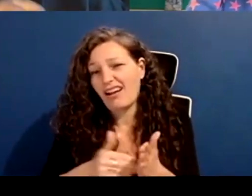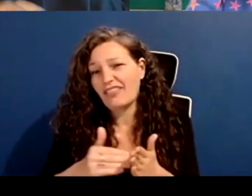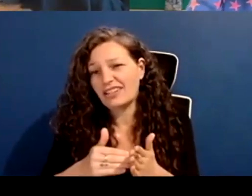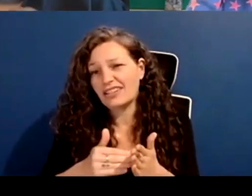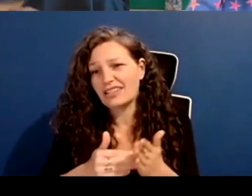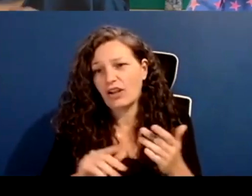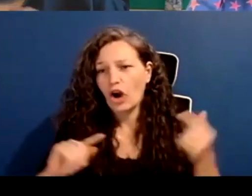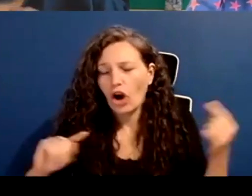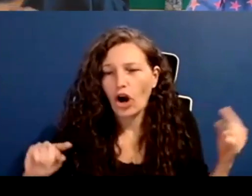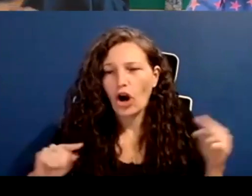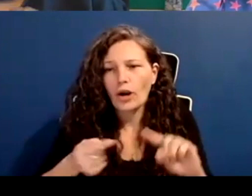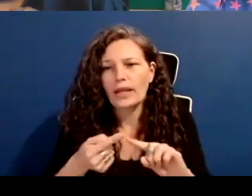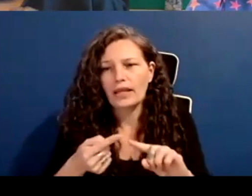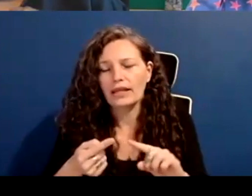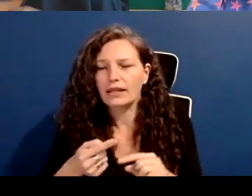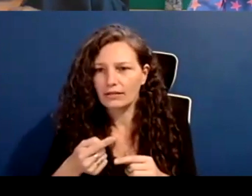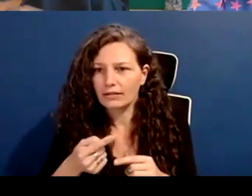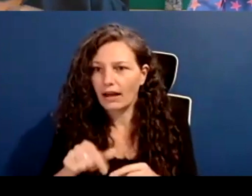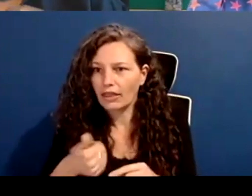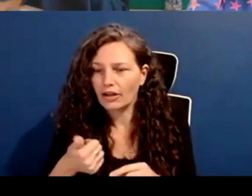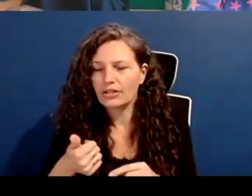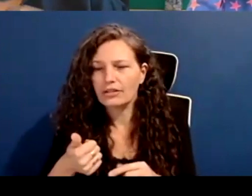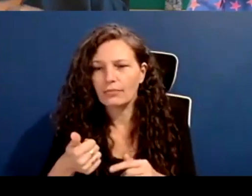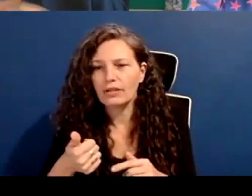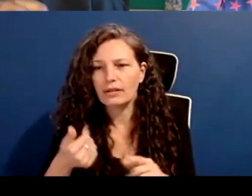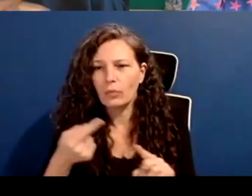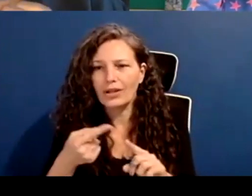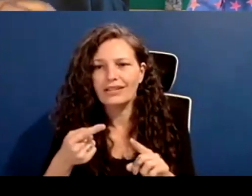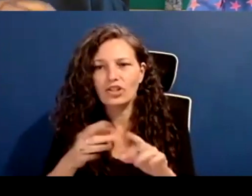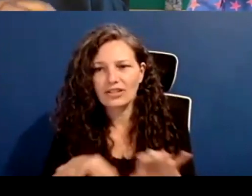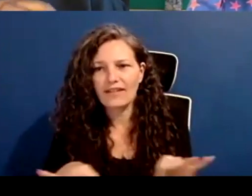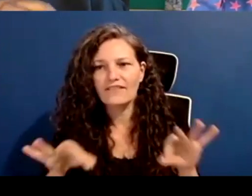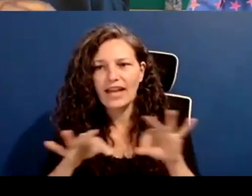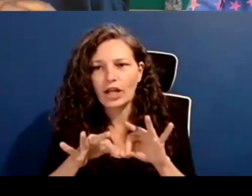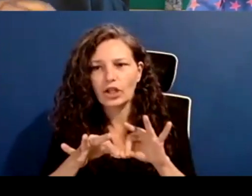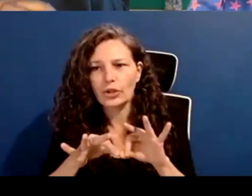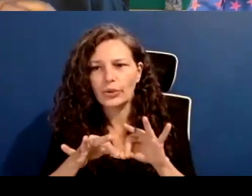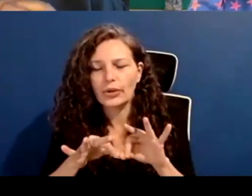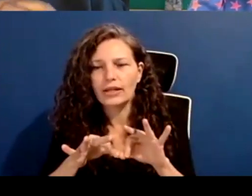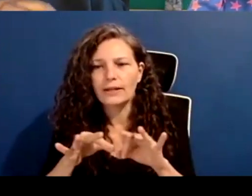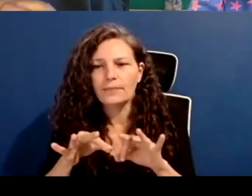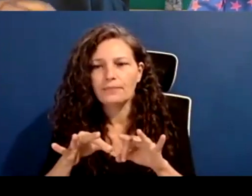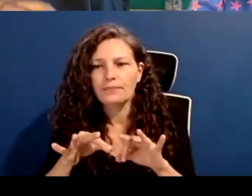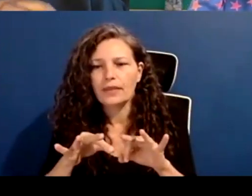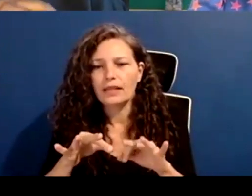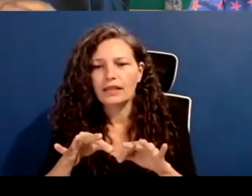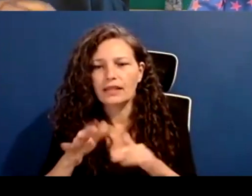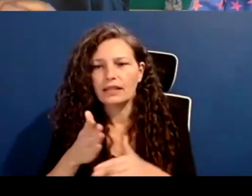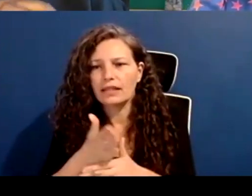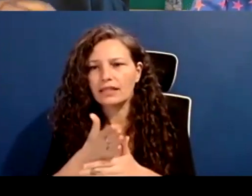much value in the connection between disability and